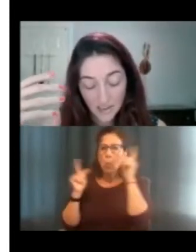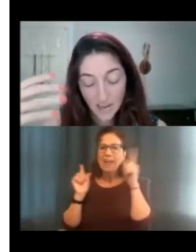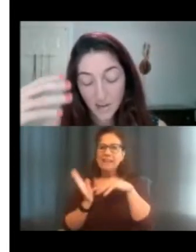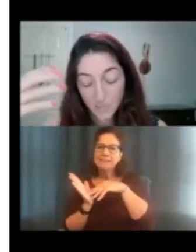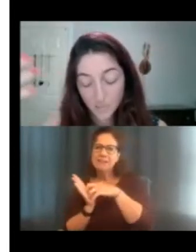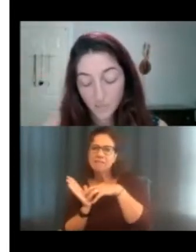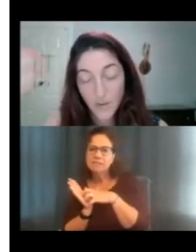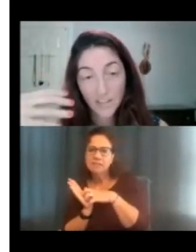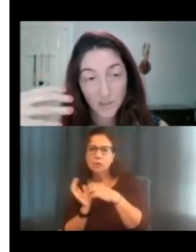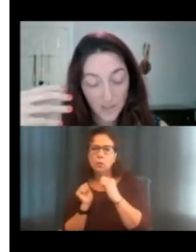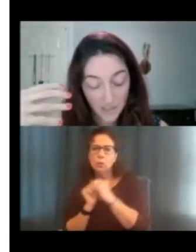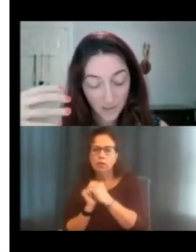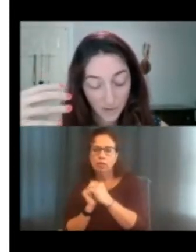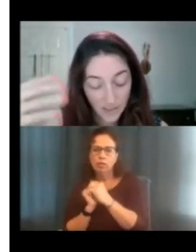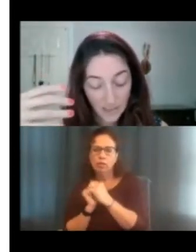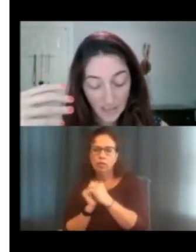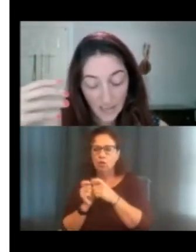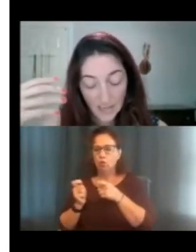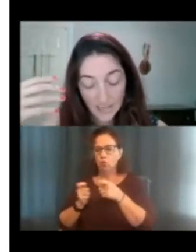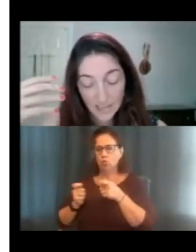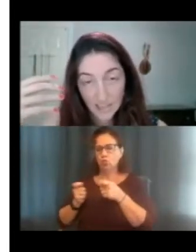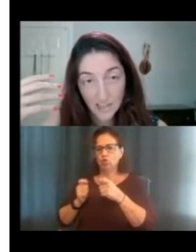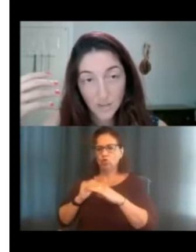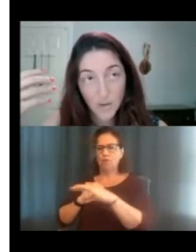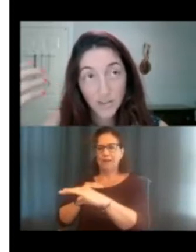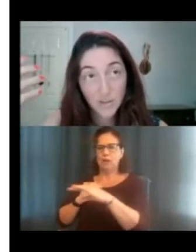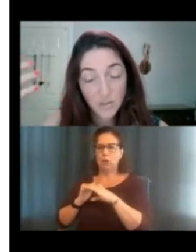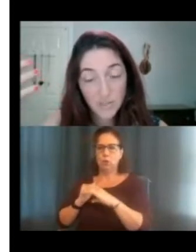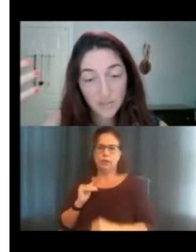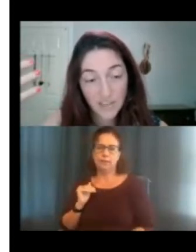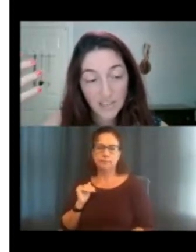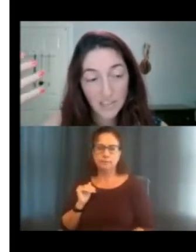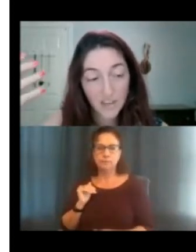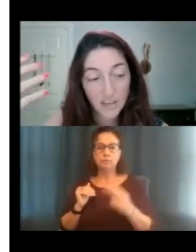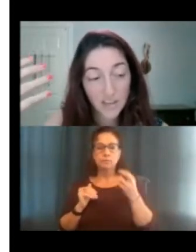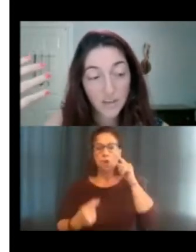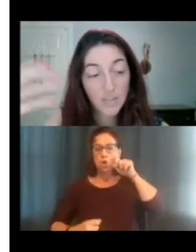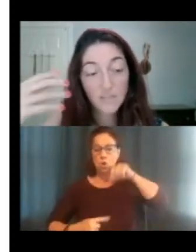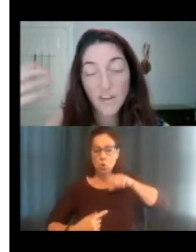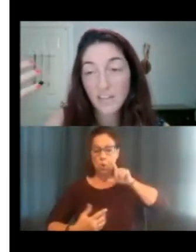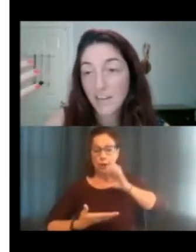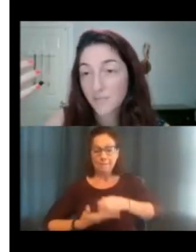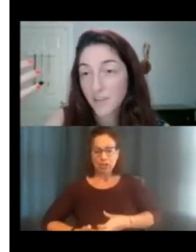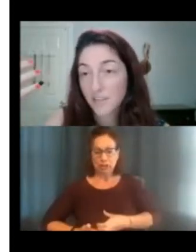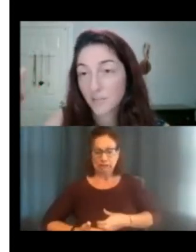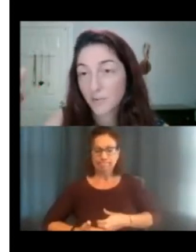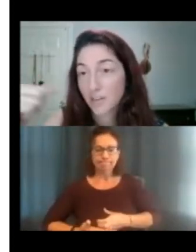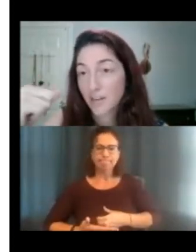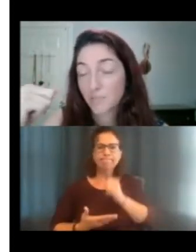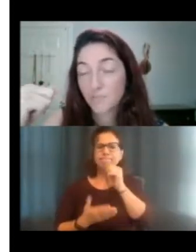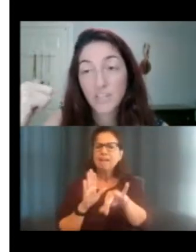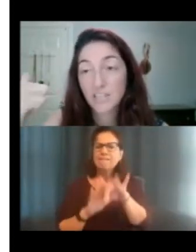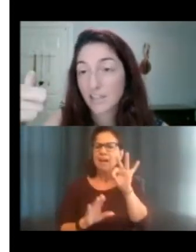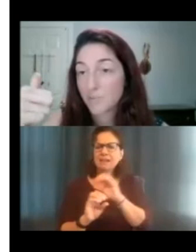in regulatory control. And our neuroimaging findings, we didn't find any findings